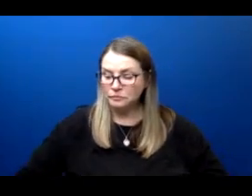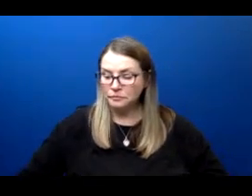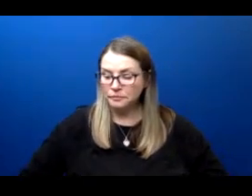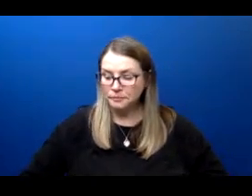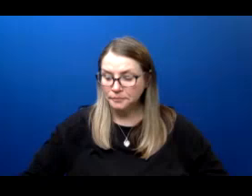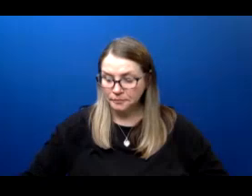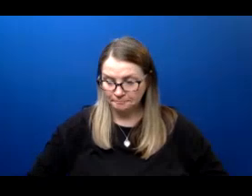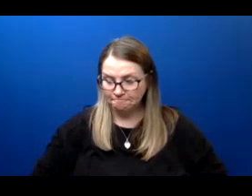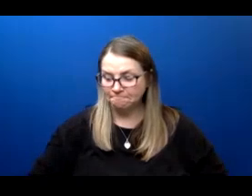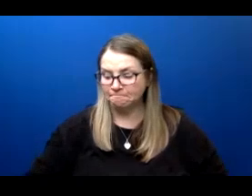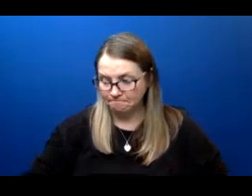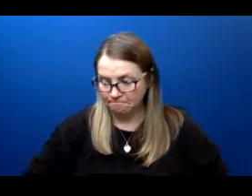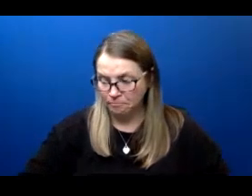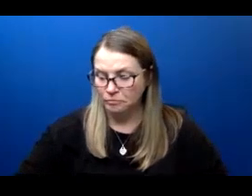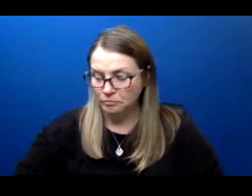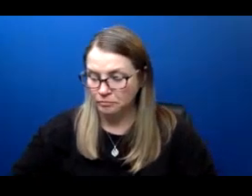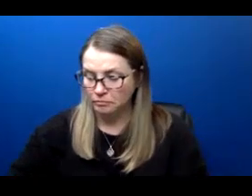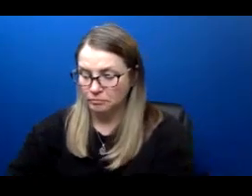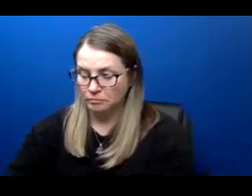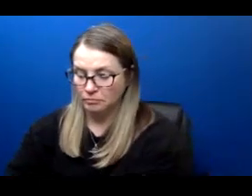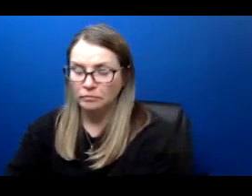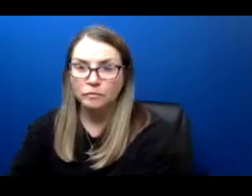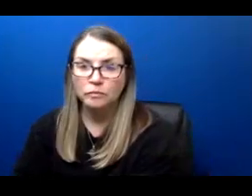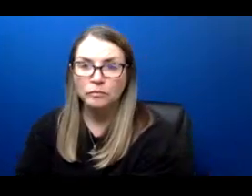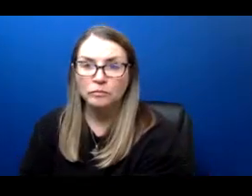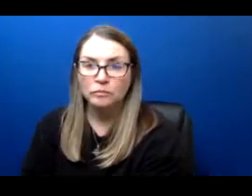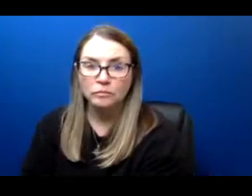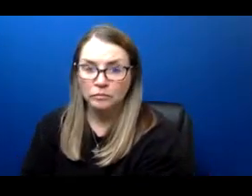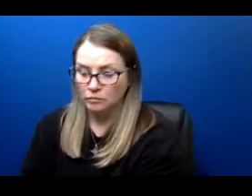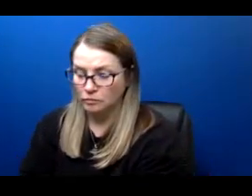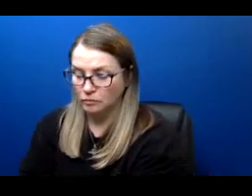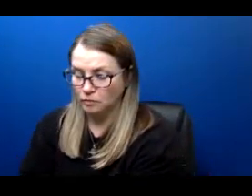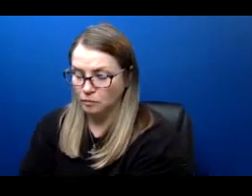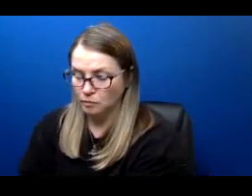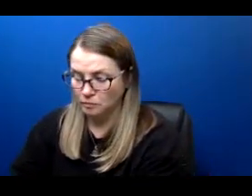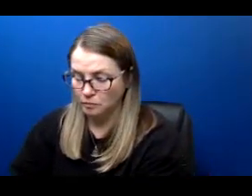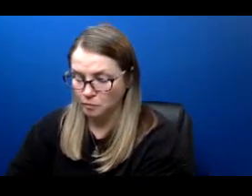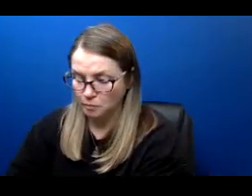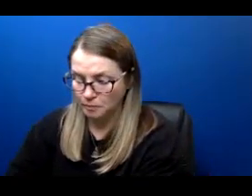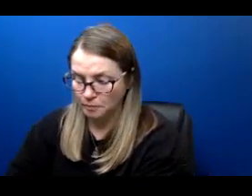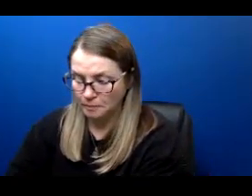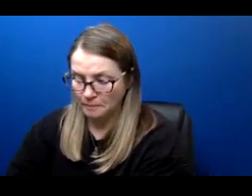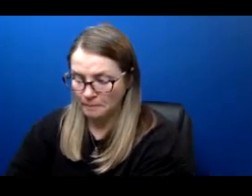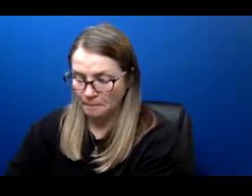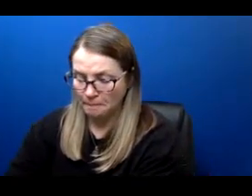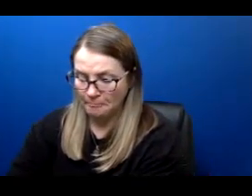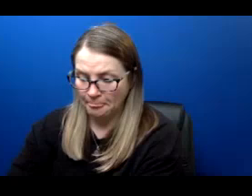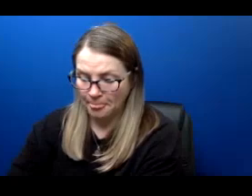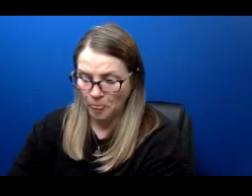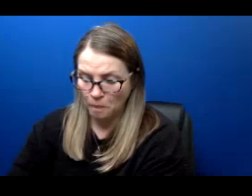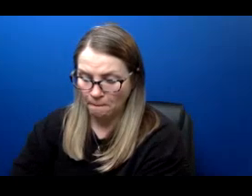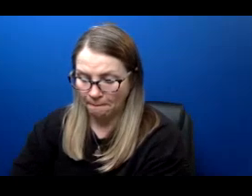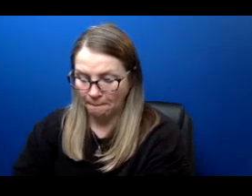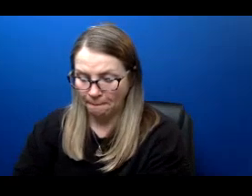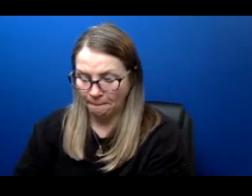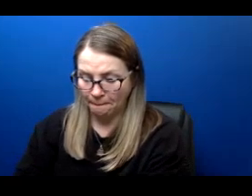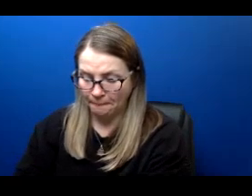Did anybody else I would join also you? like to note that Angie Wilson has joined. Yes. Hello, Angela.